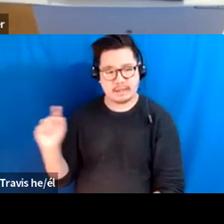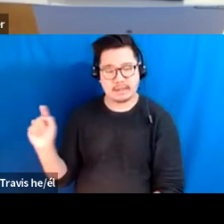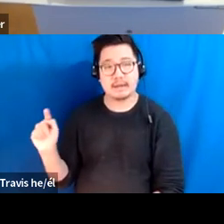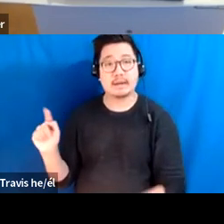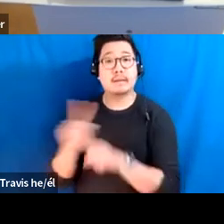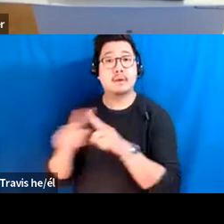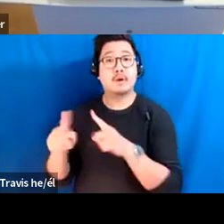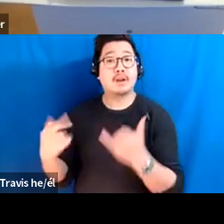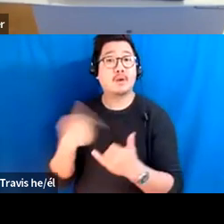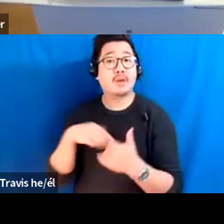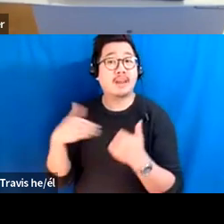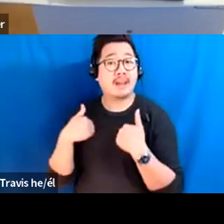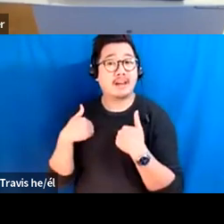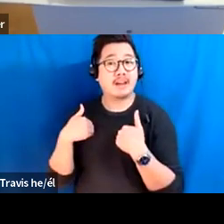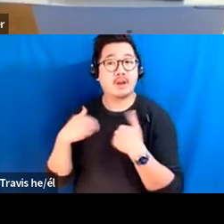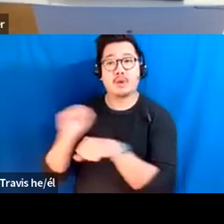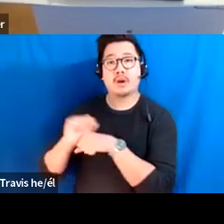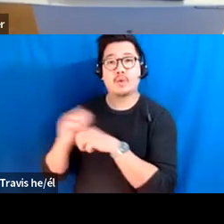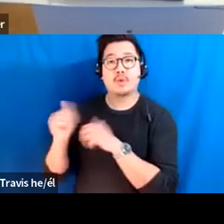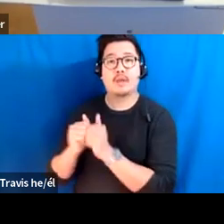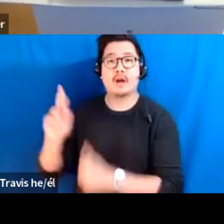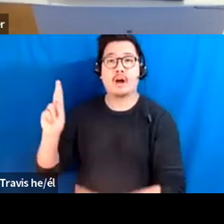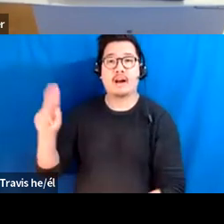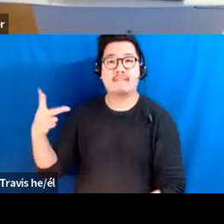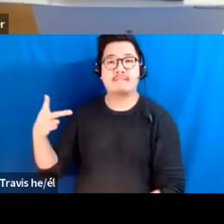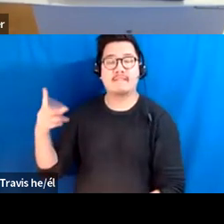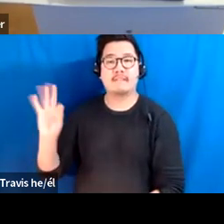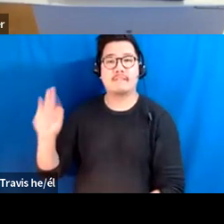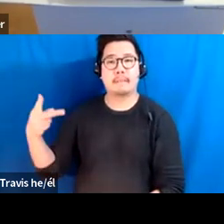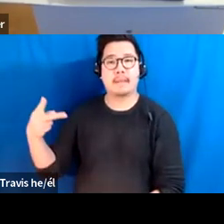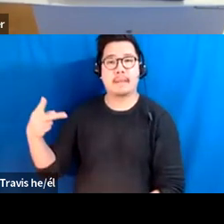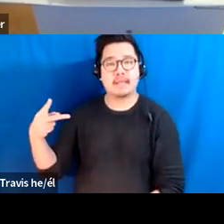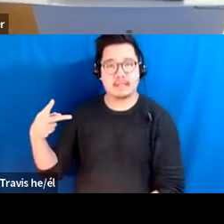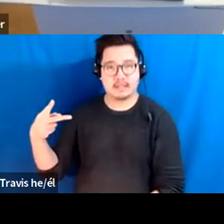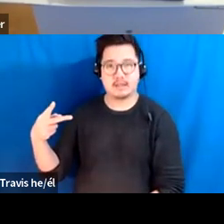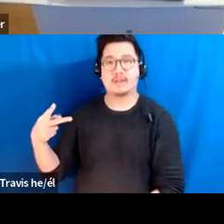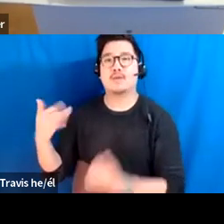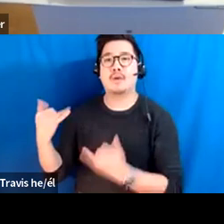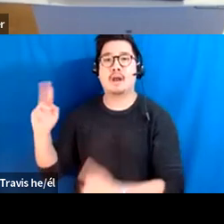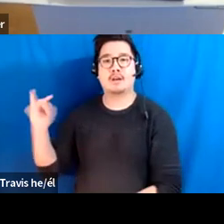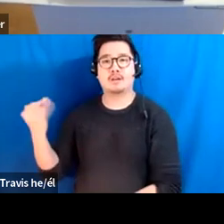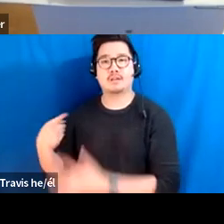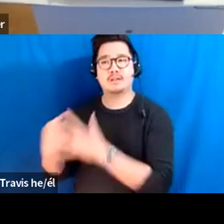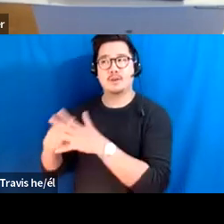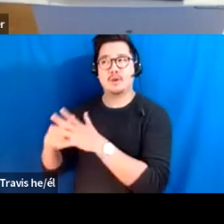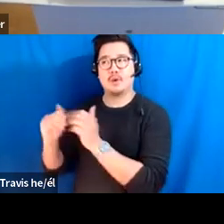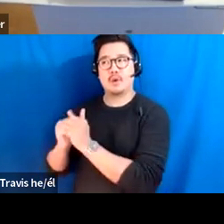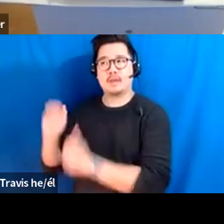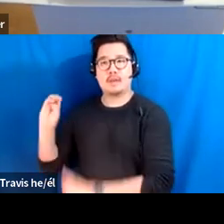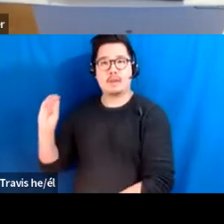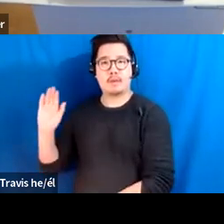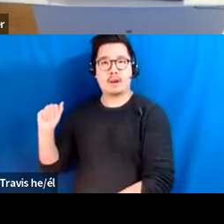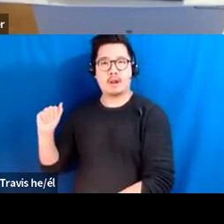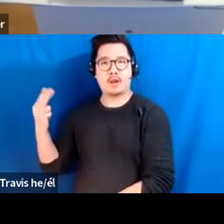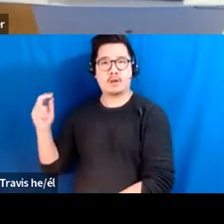rfp out or working on an rfp sarah j is leading that work under the leadership of monica hogan it